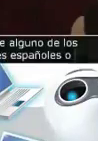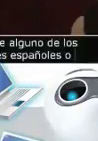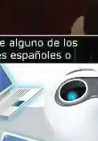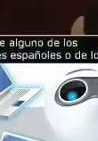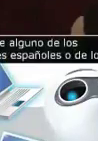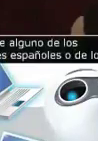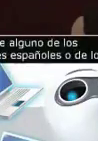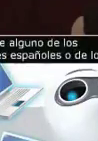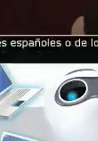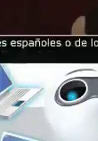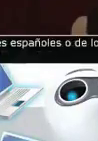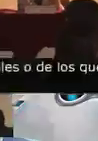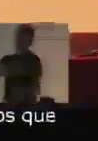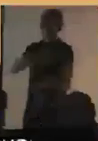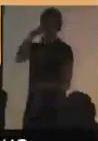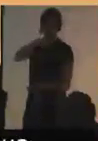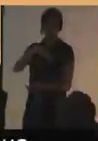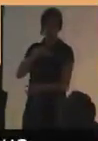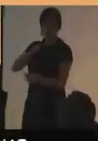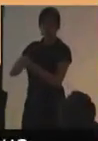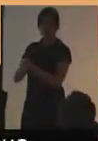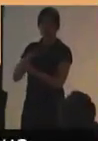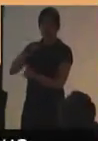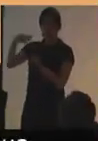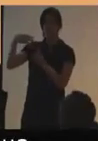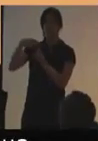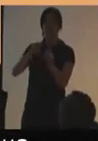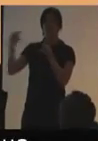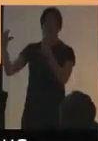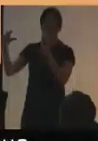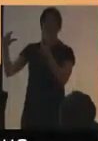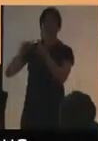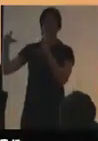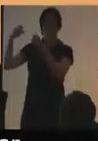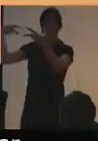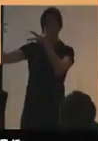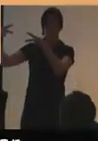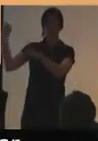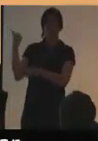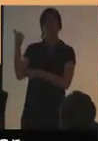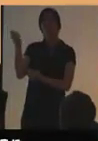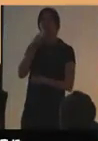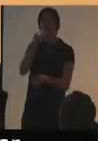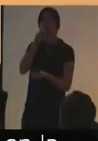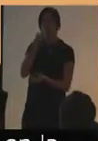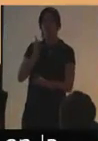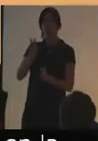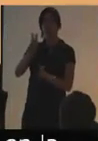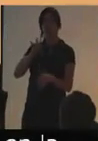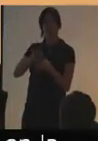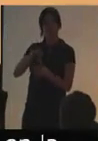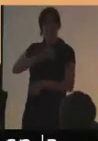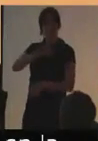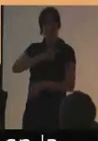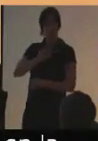or any of you who have the right eligibility. So we have a web page on the screen